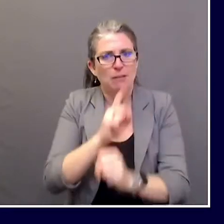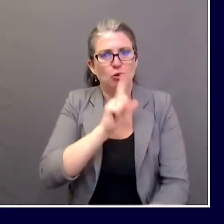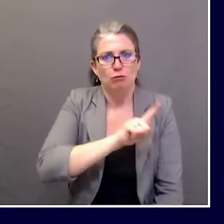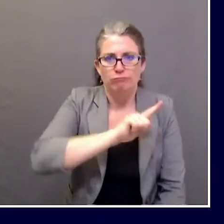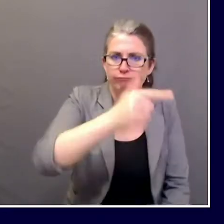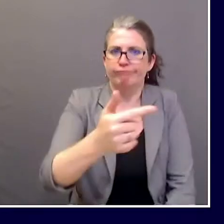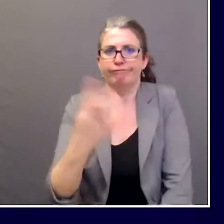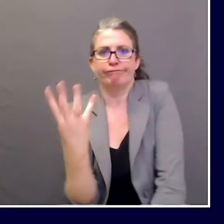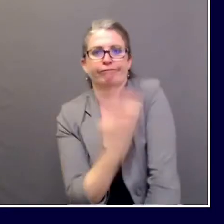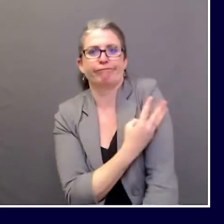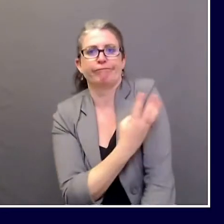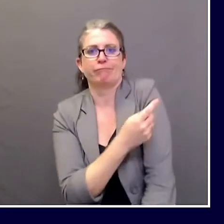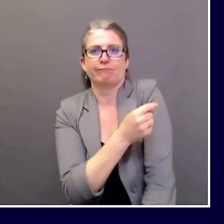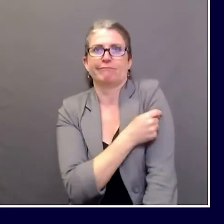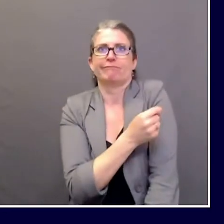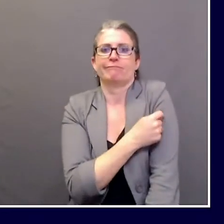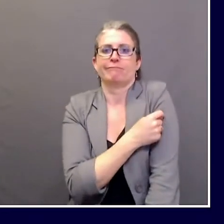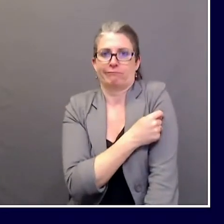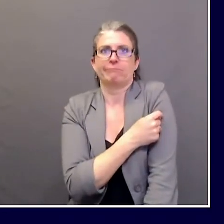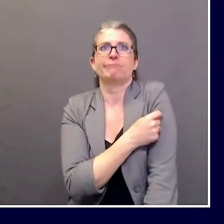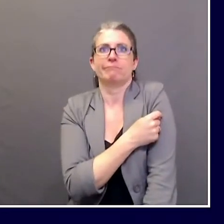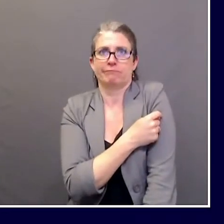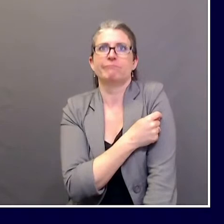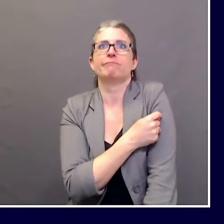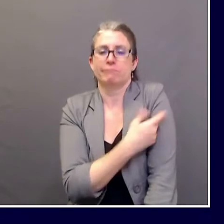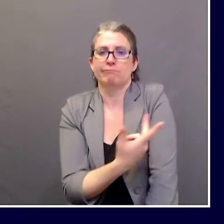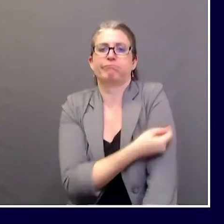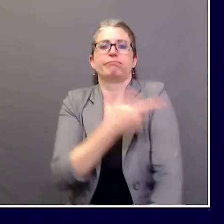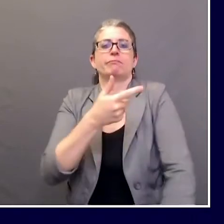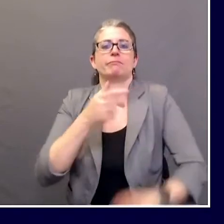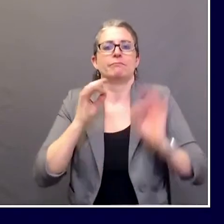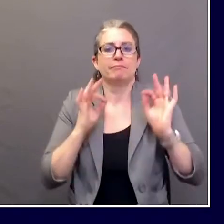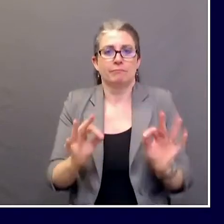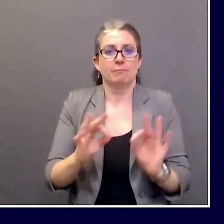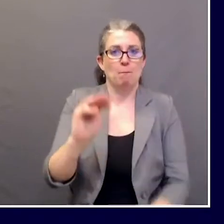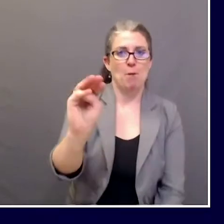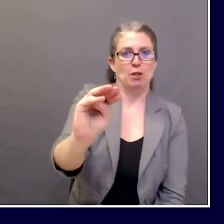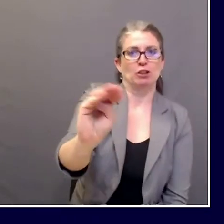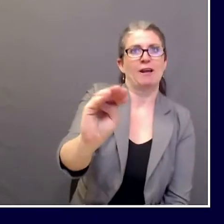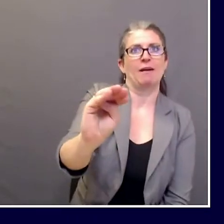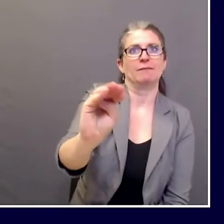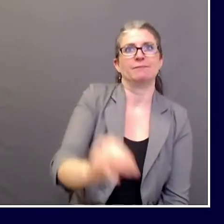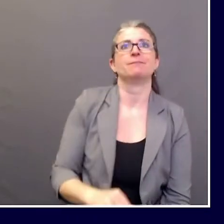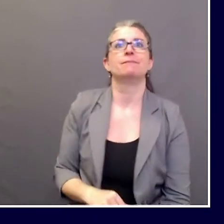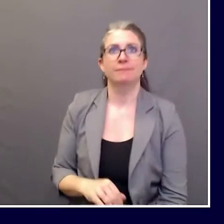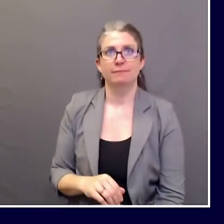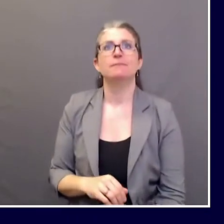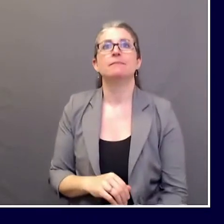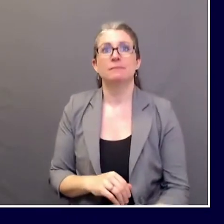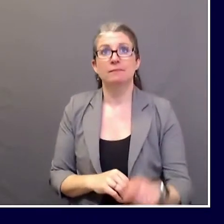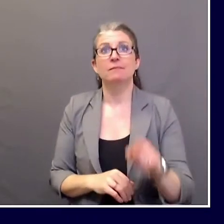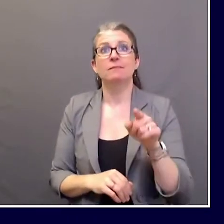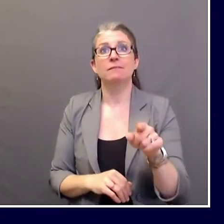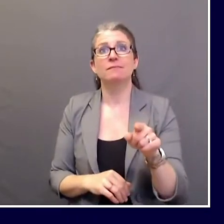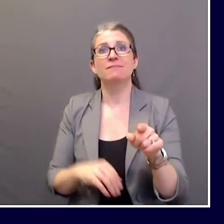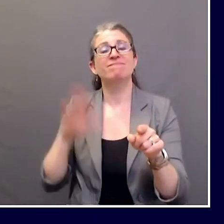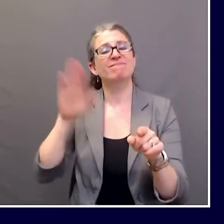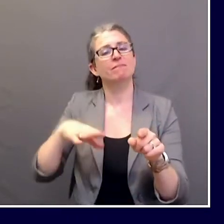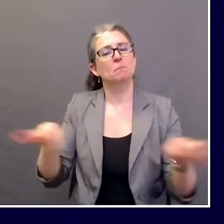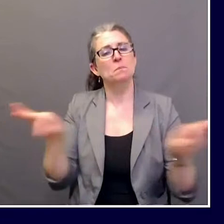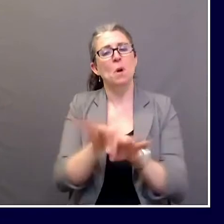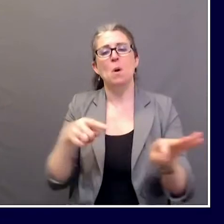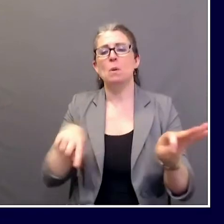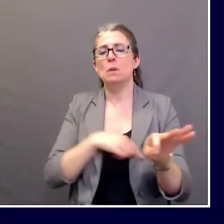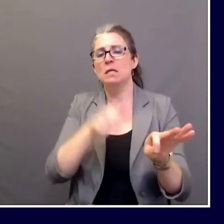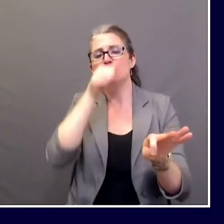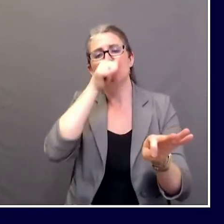past 12, 13 months. And today's another example of it. I am so proud of the great team we